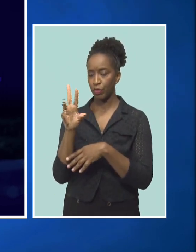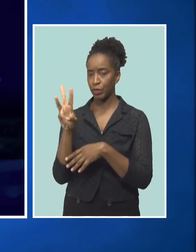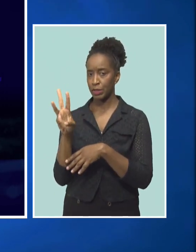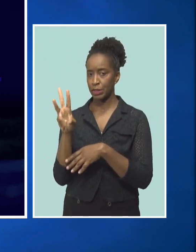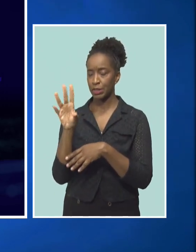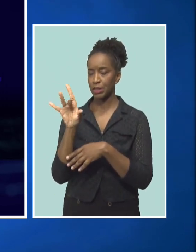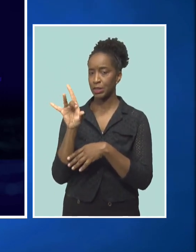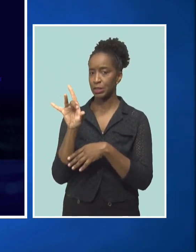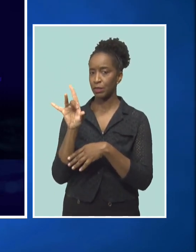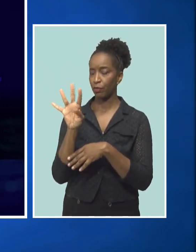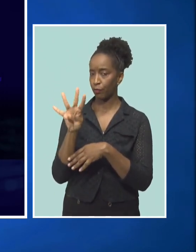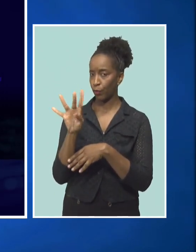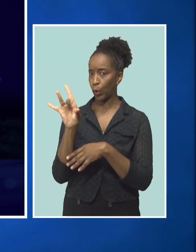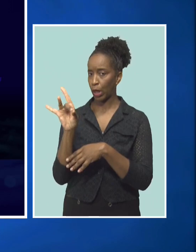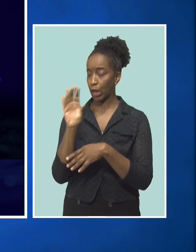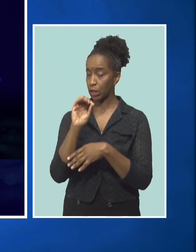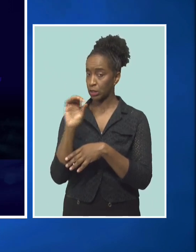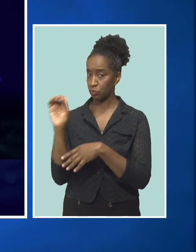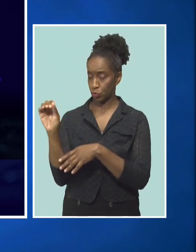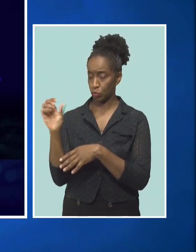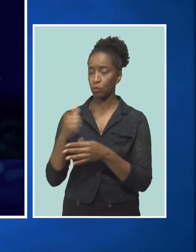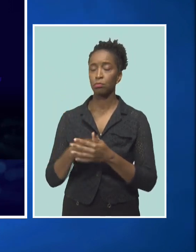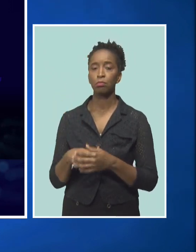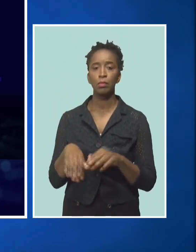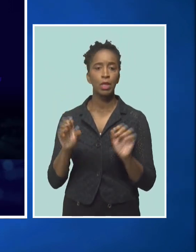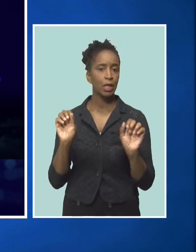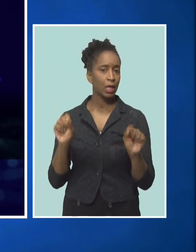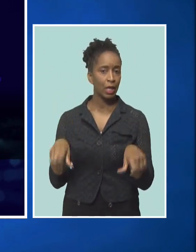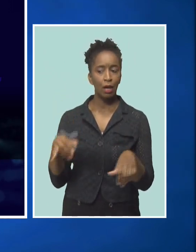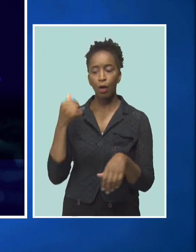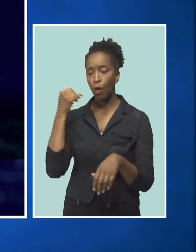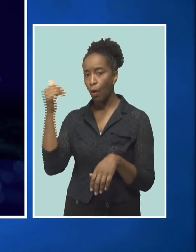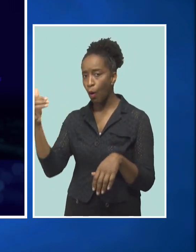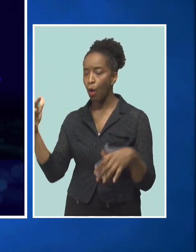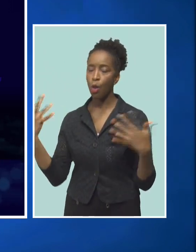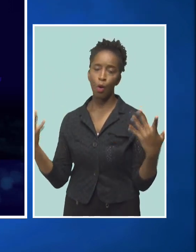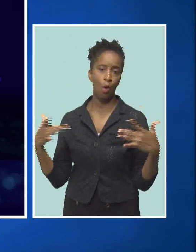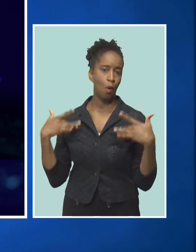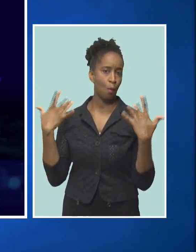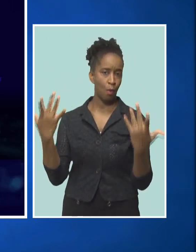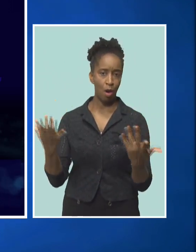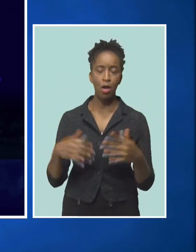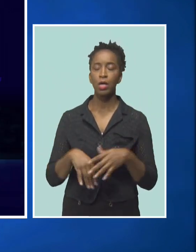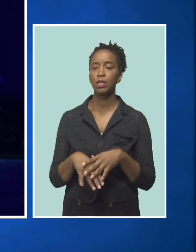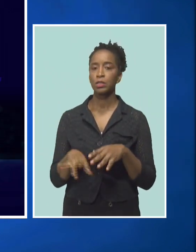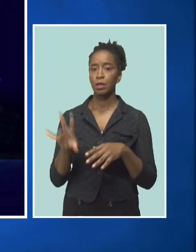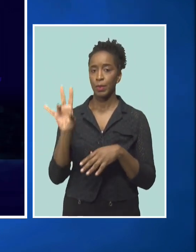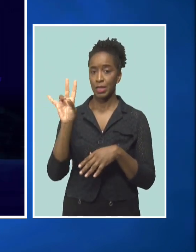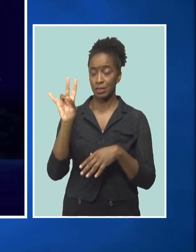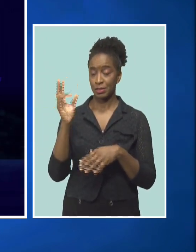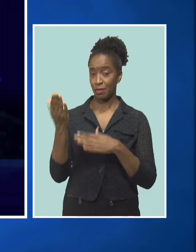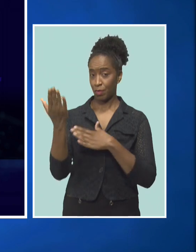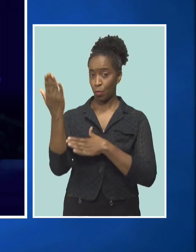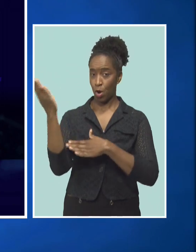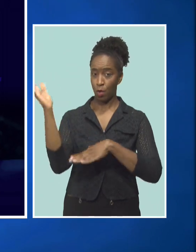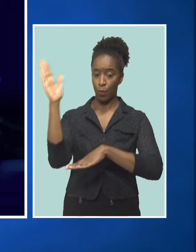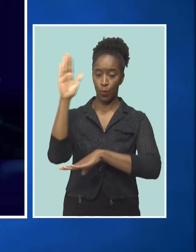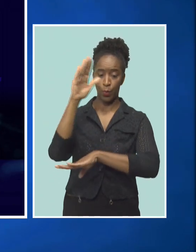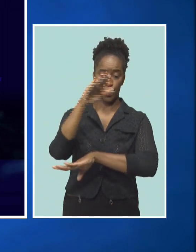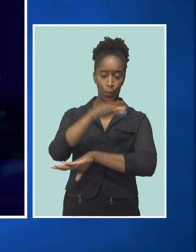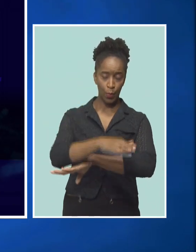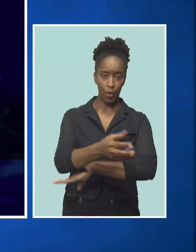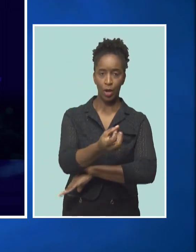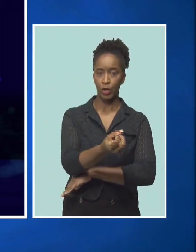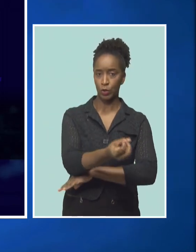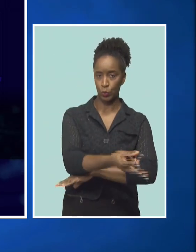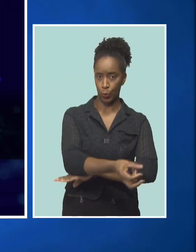536-4800, and you can use regular or WhatsApp calls between 7 in the morning and 12 midnight, and this would be for an initial